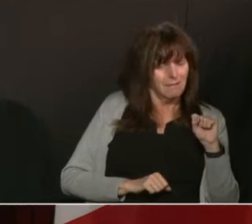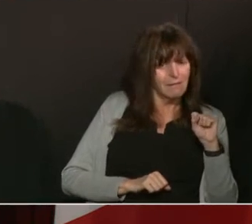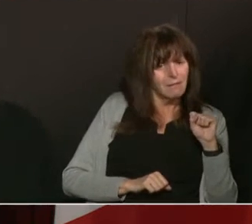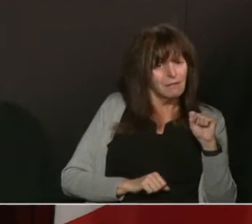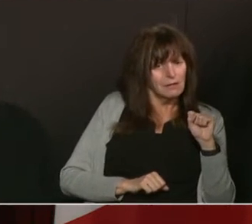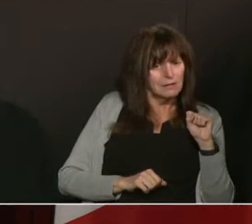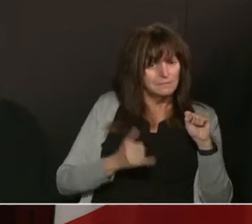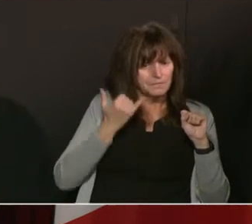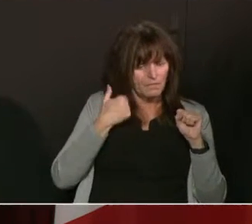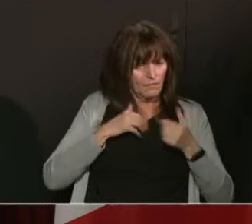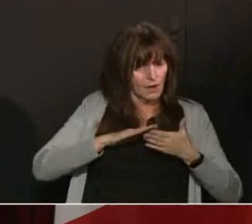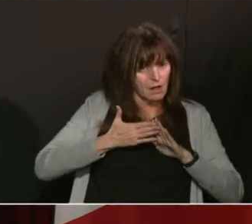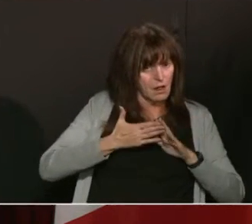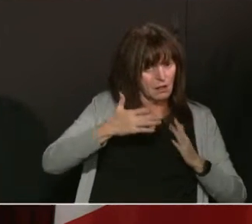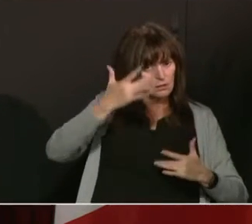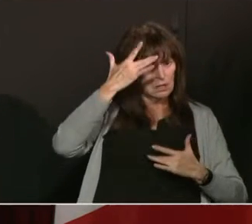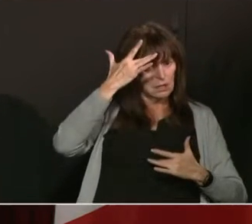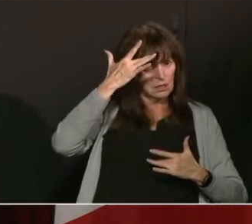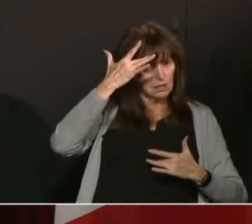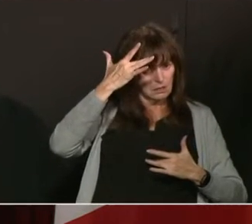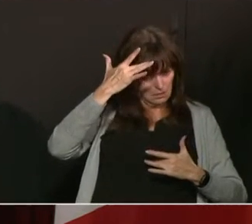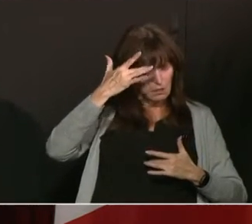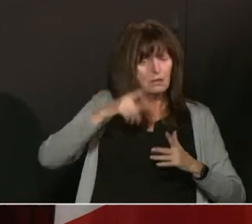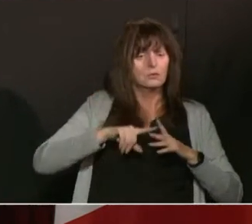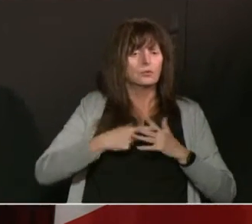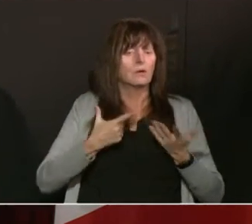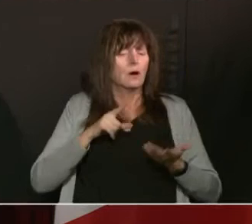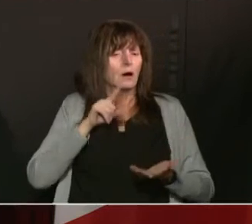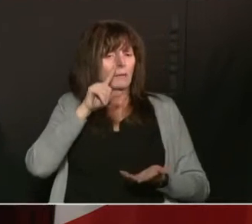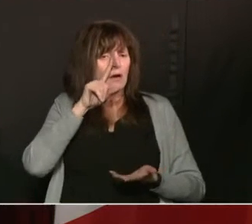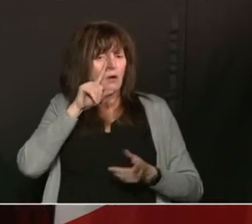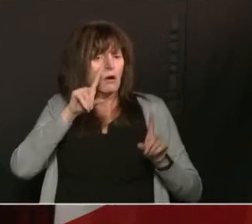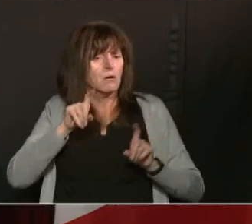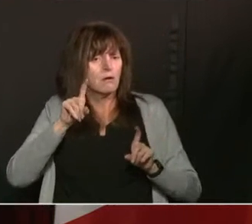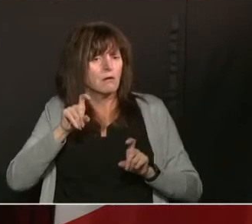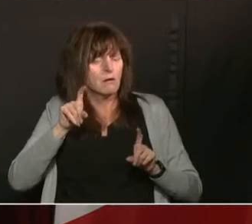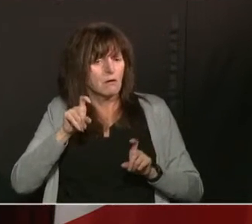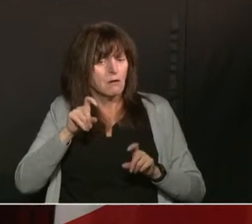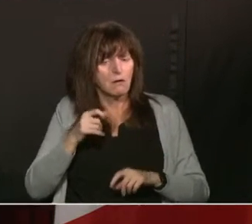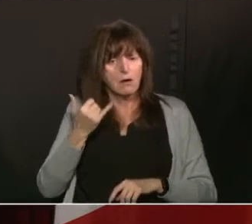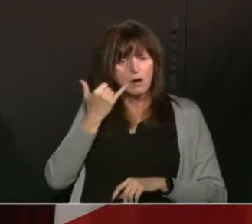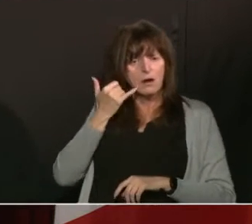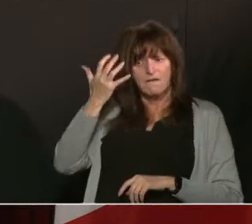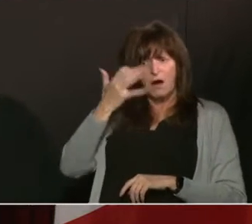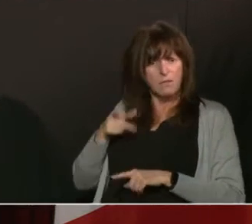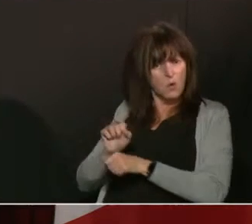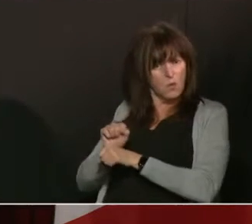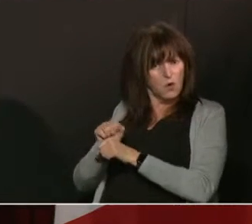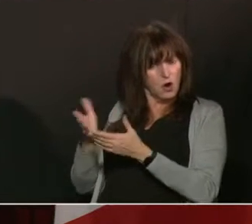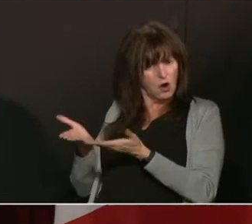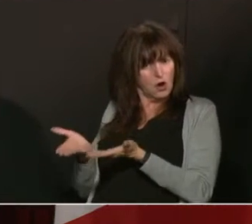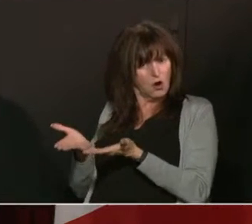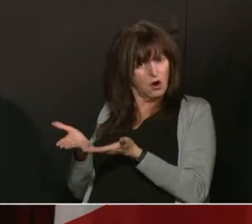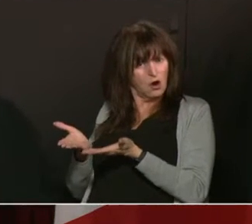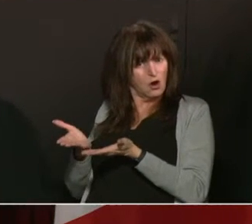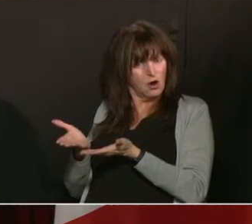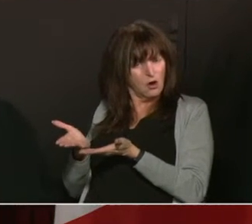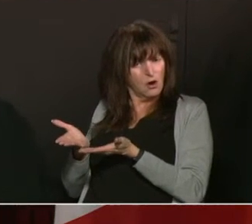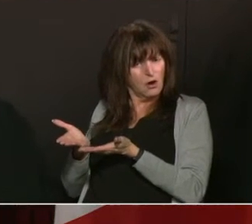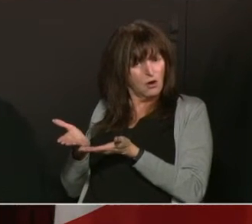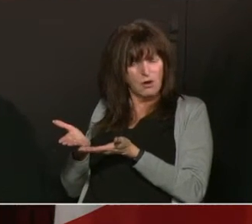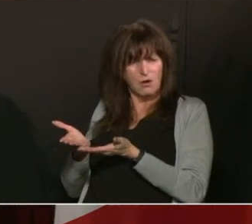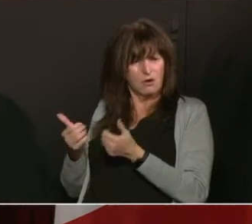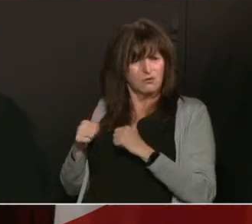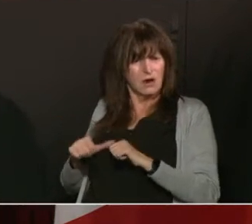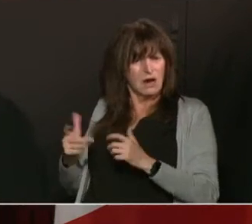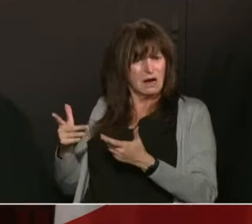with healthcare workers, because we're estimating 20 to 30% risk of absenteeism, that's typically what happens with an influenza